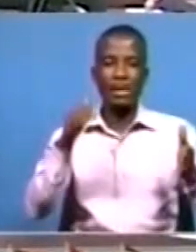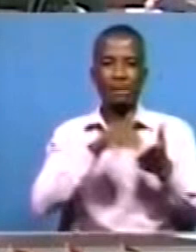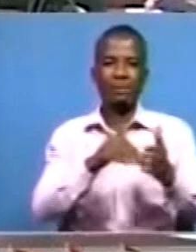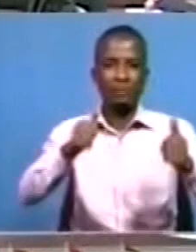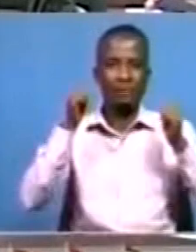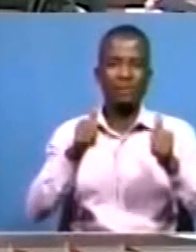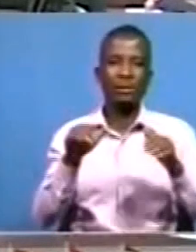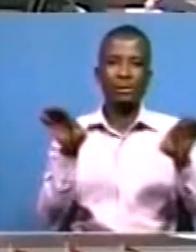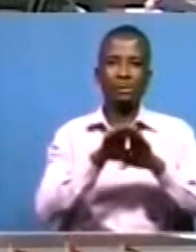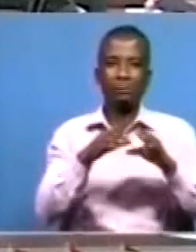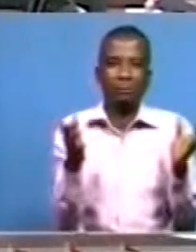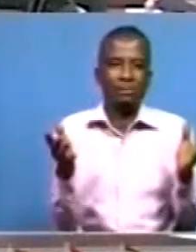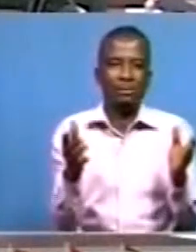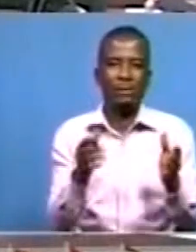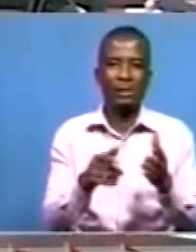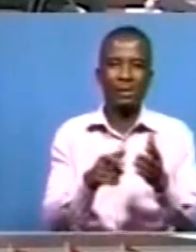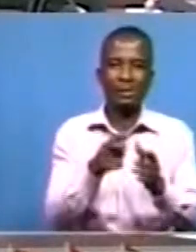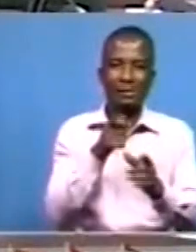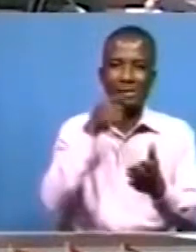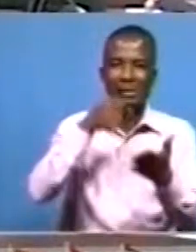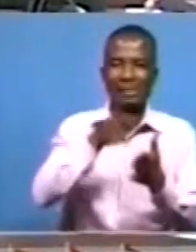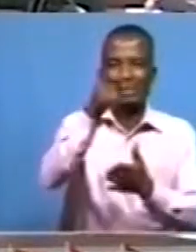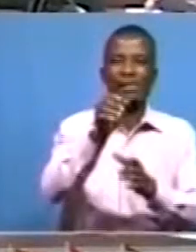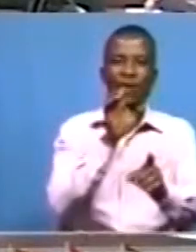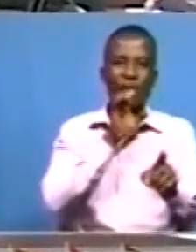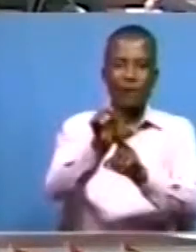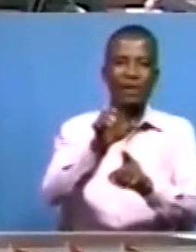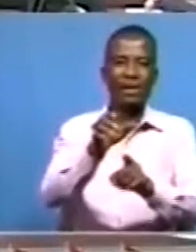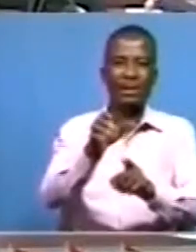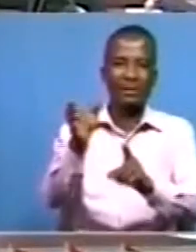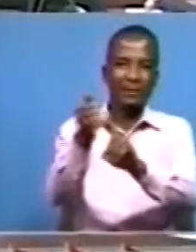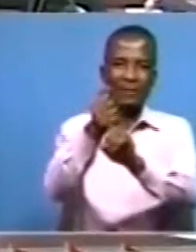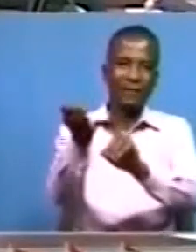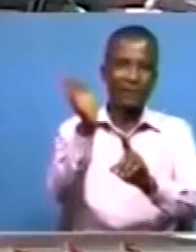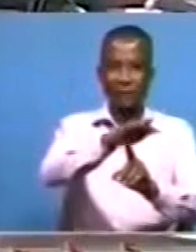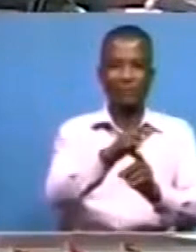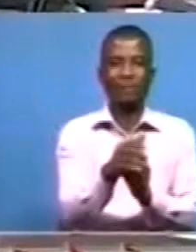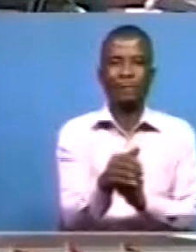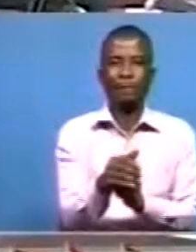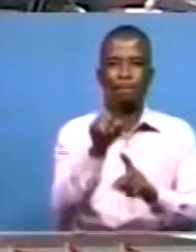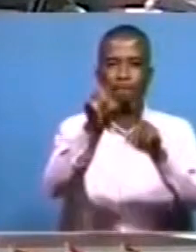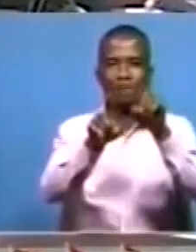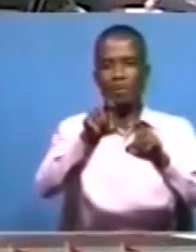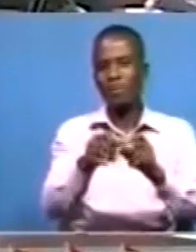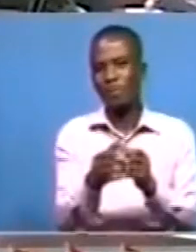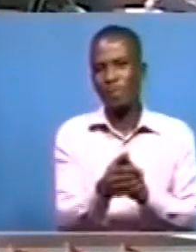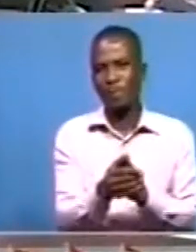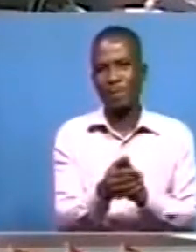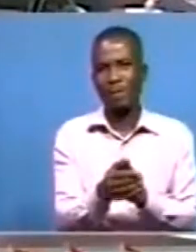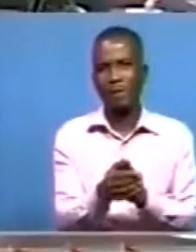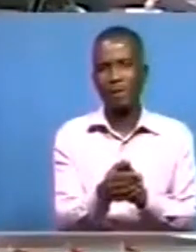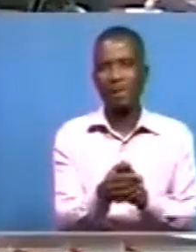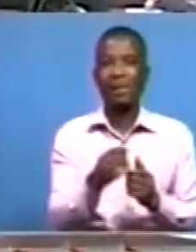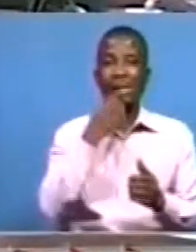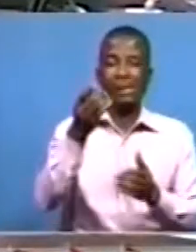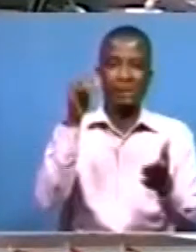reopen the case he had closed and to serve a subpoena on the EC to serve as an adverse witness. He